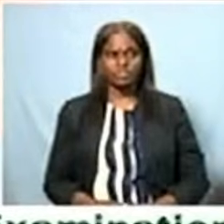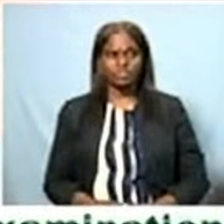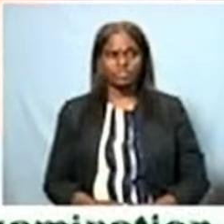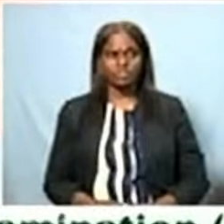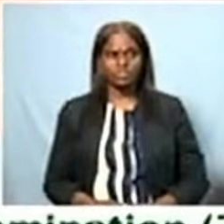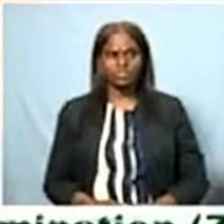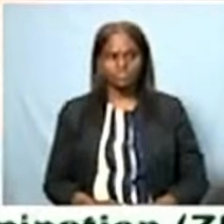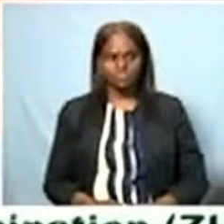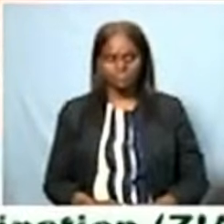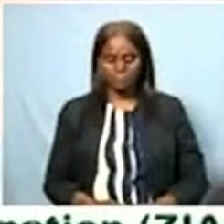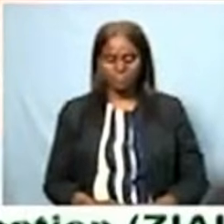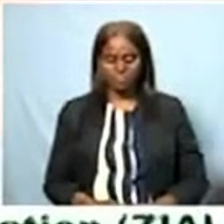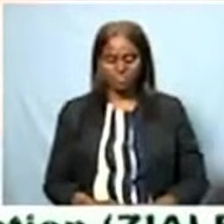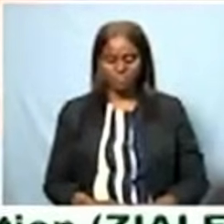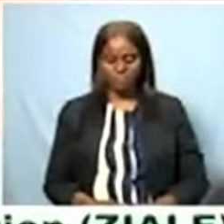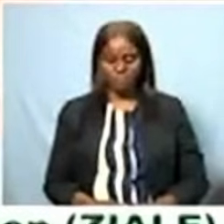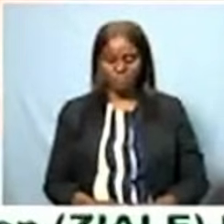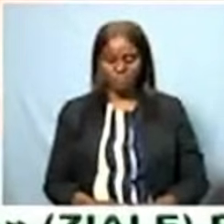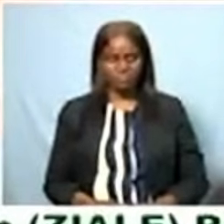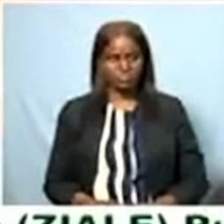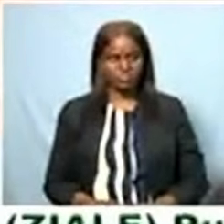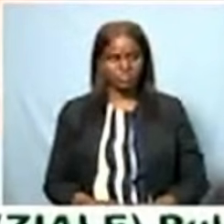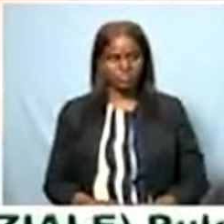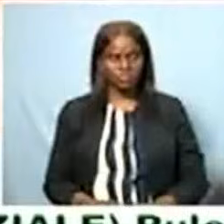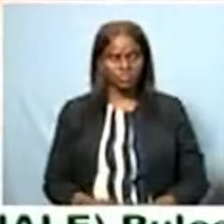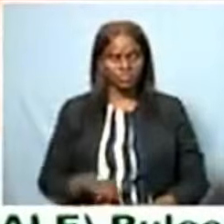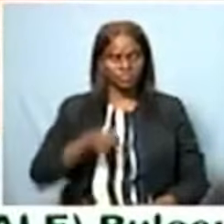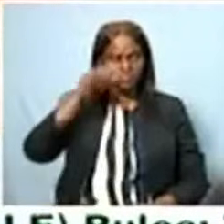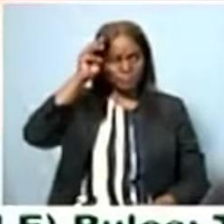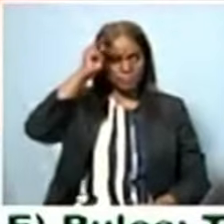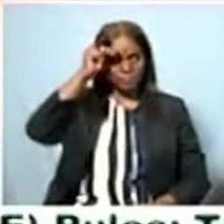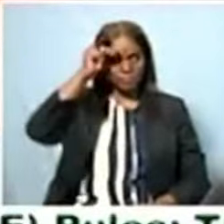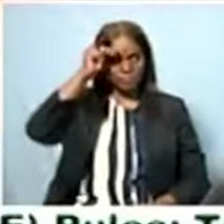The Honorable Minister of Justice to respond.